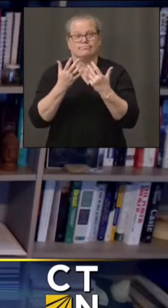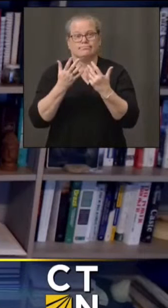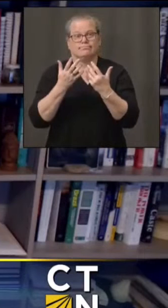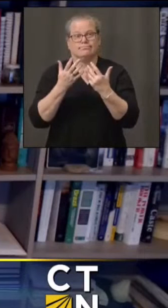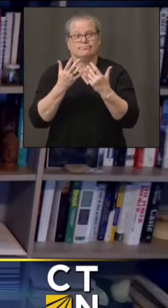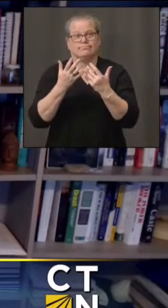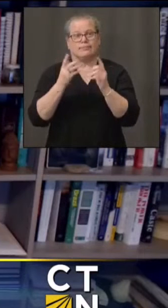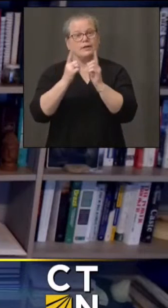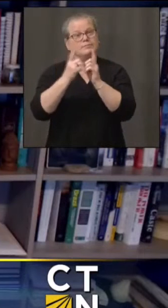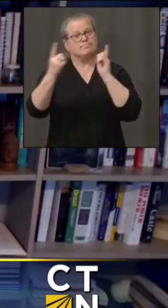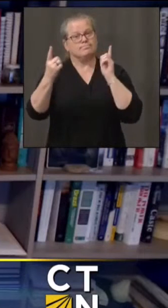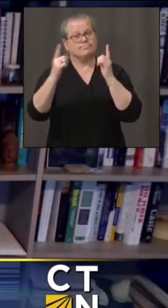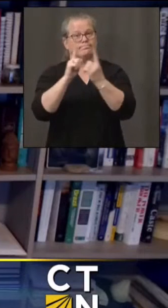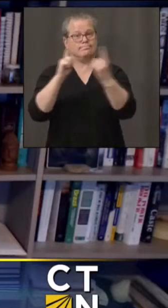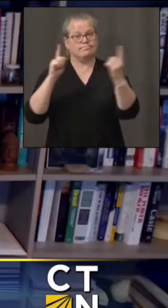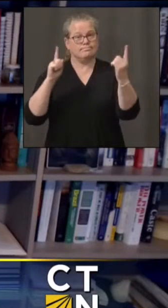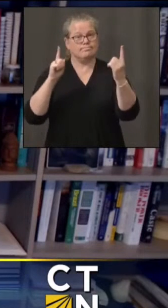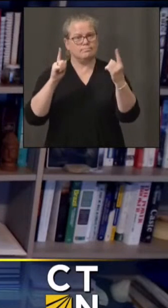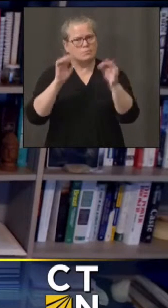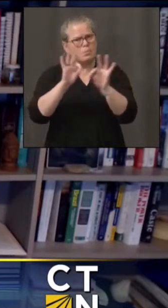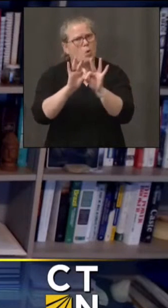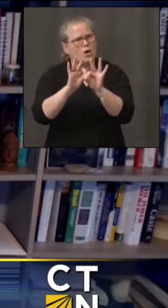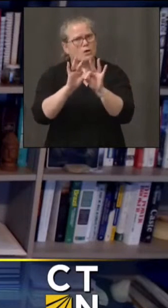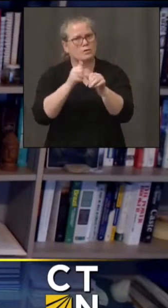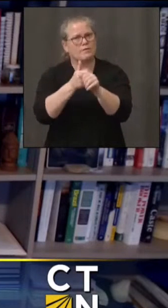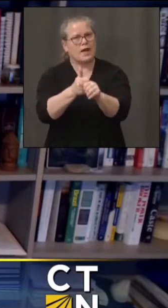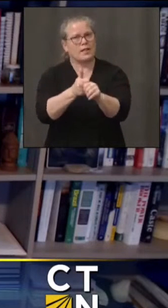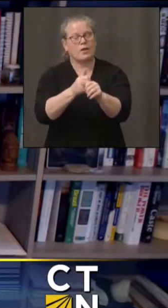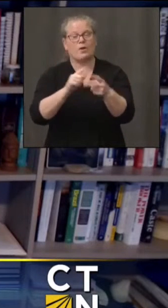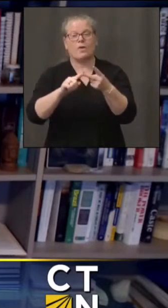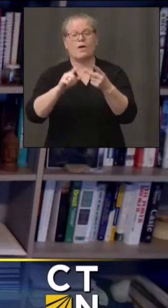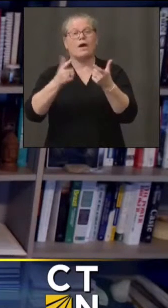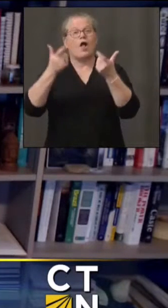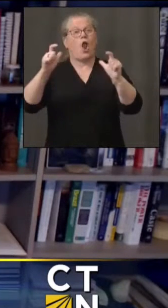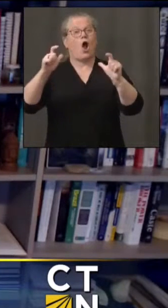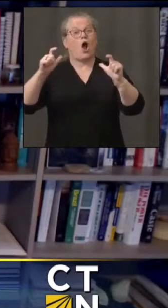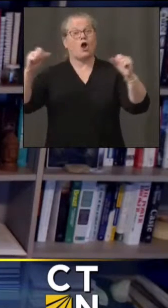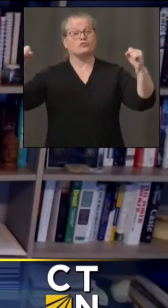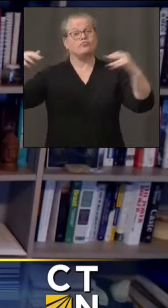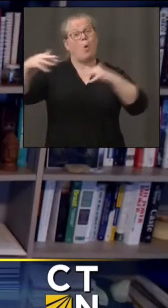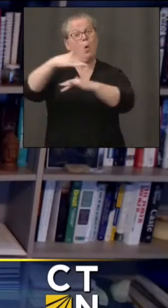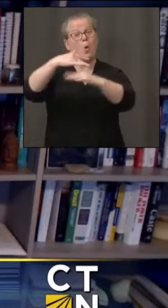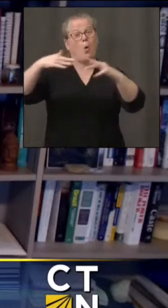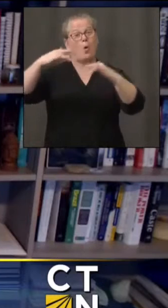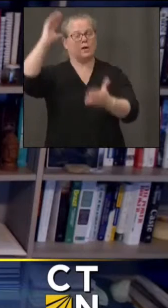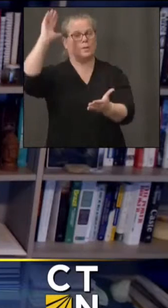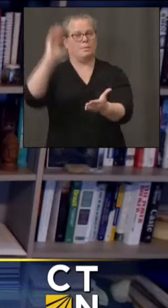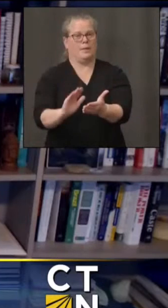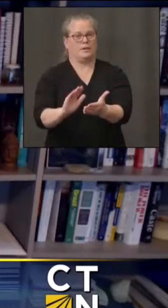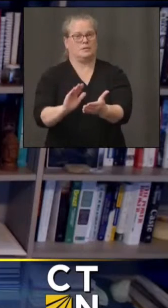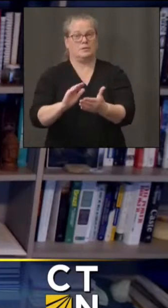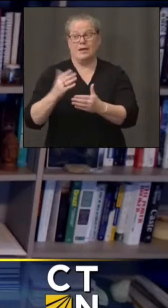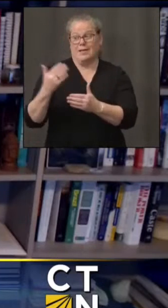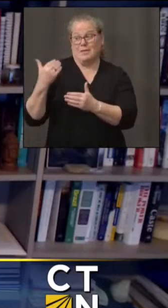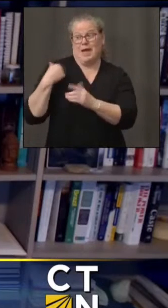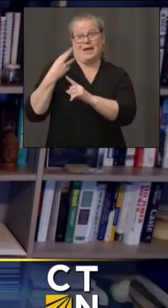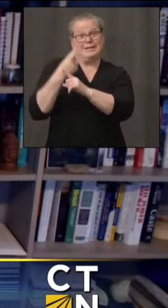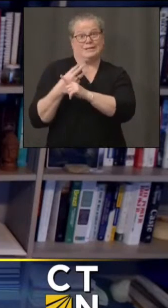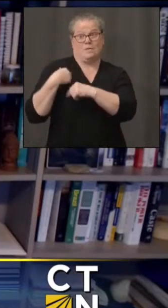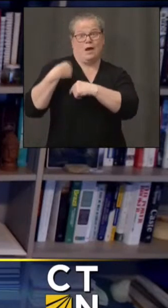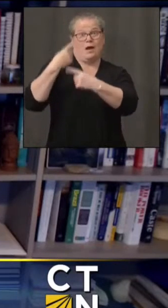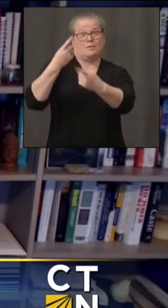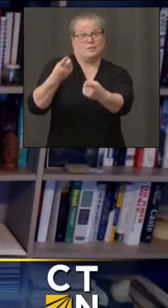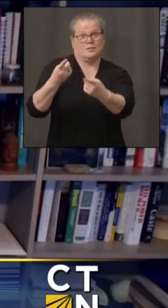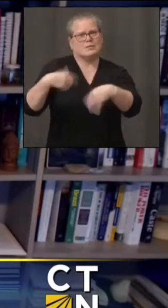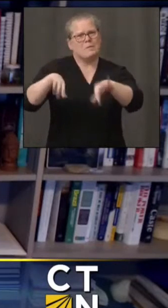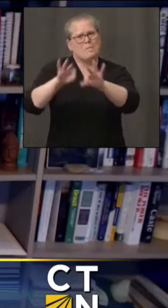social distancing and minimizing large gatherings. We know what we've learned in the last 6 months is the importance of these super spreading